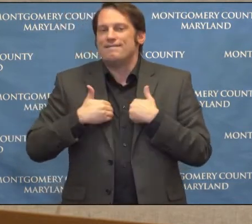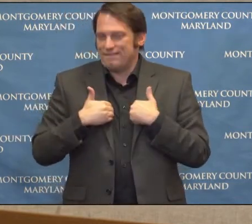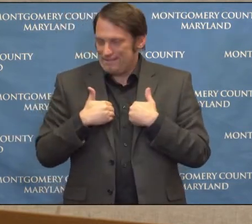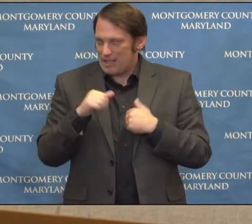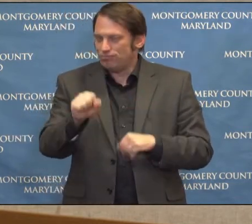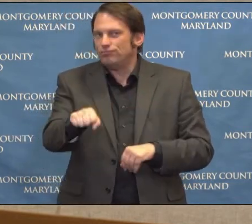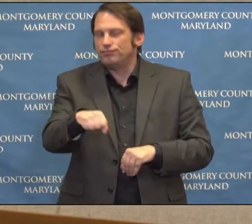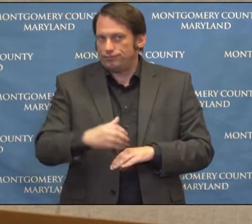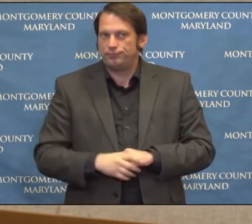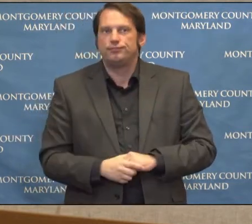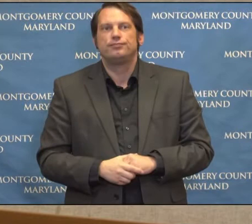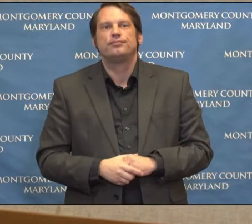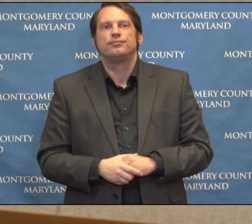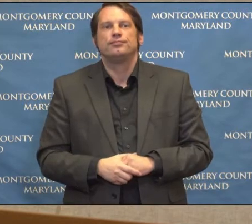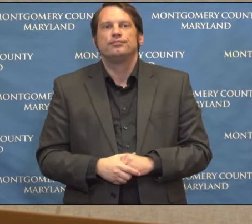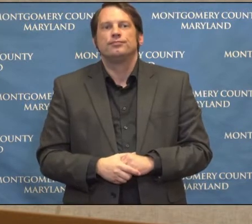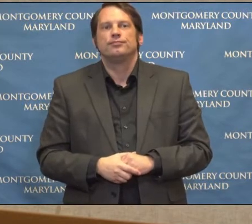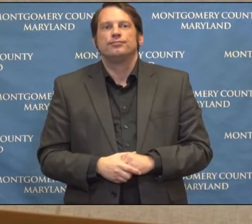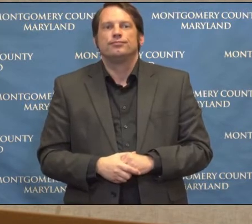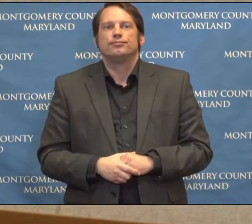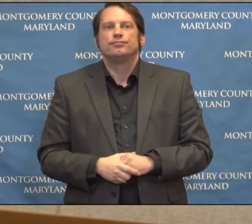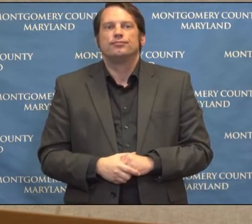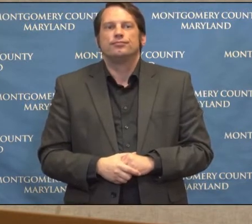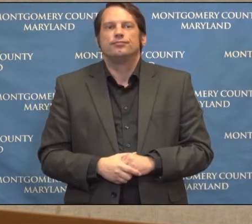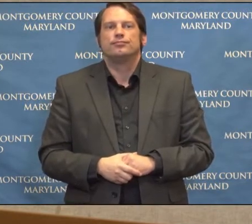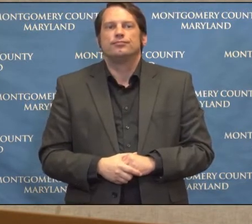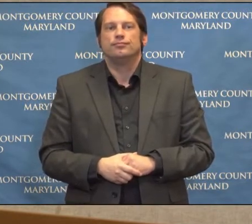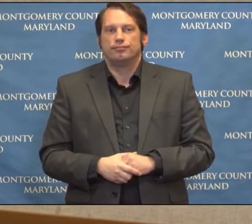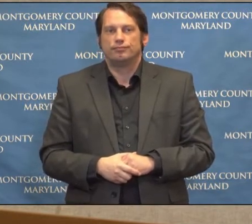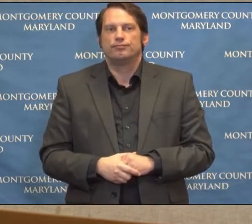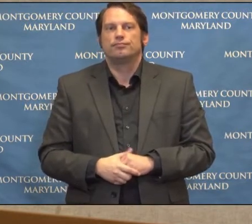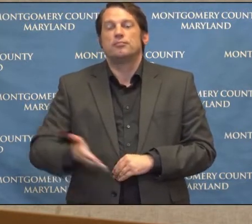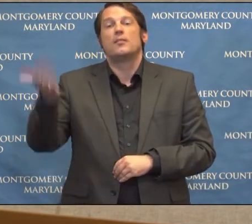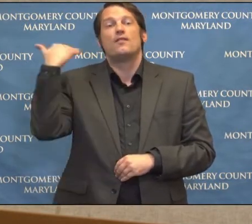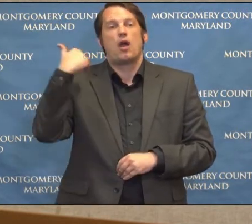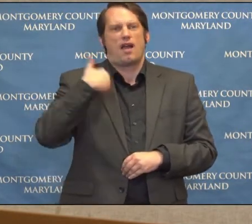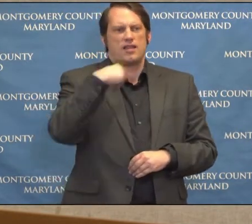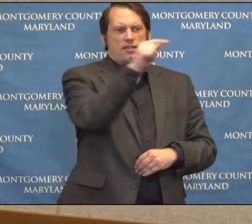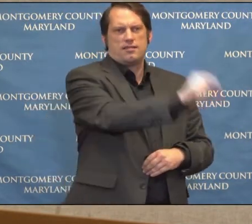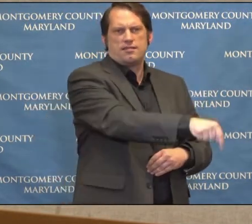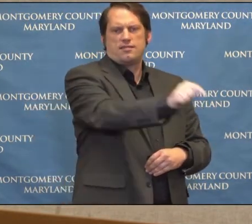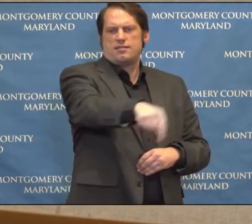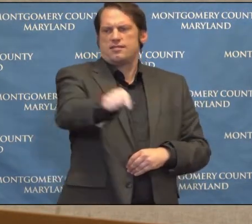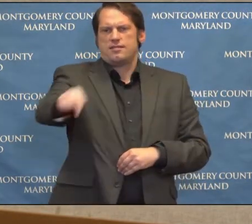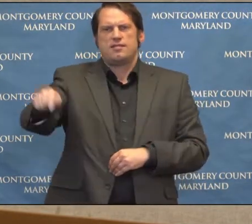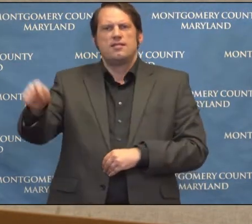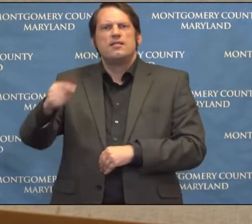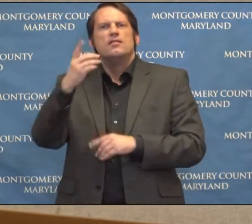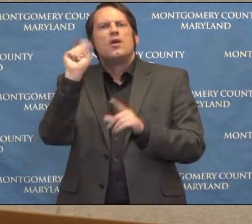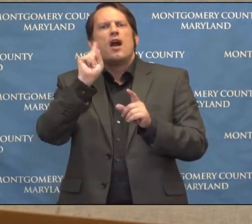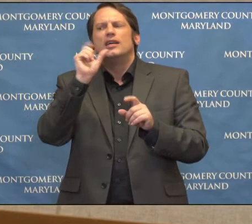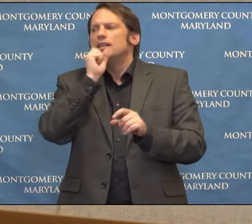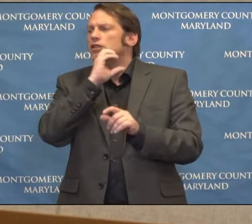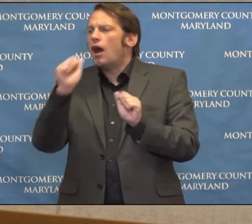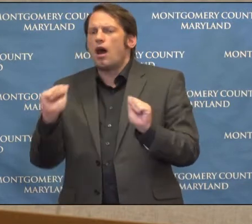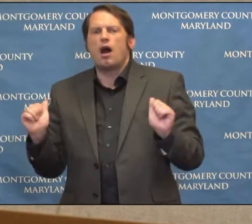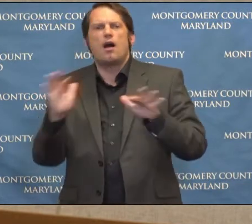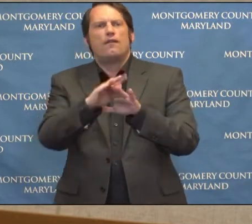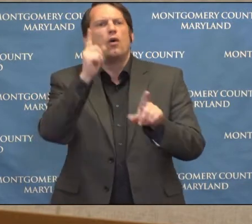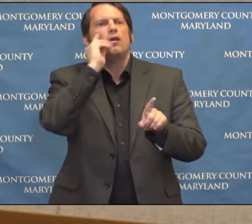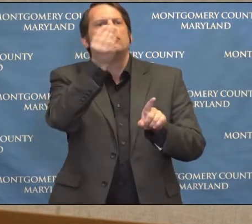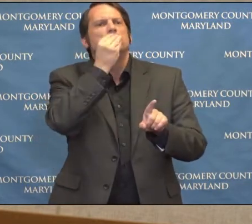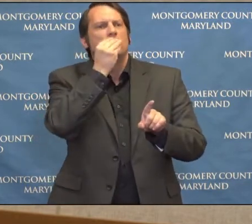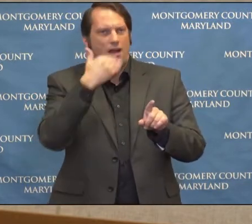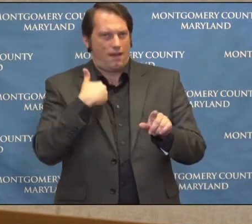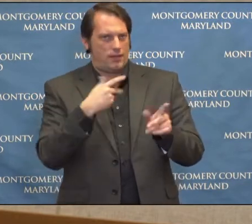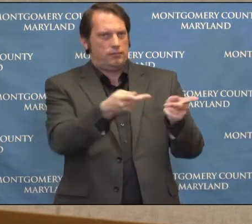where there were meal sites that were offering lunch to seniors every day. Obviously in times of social distancing, this is a program that's